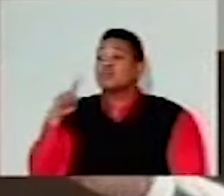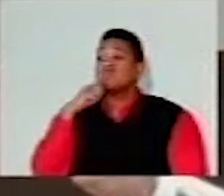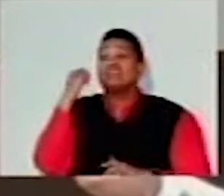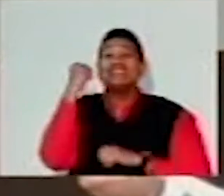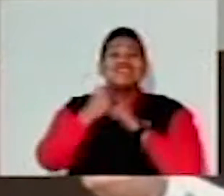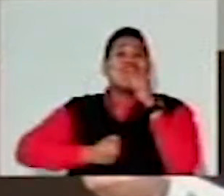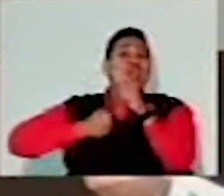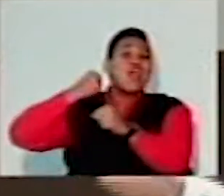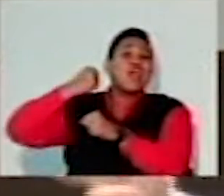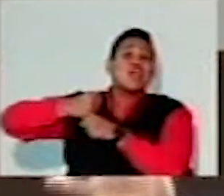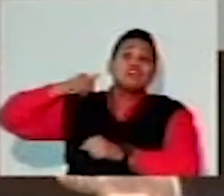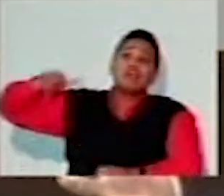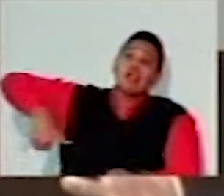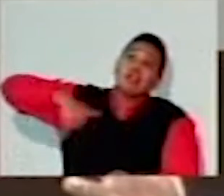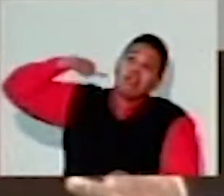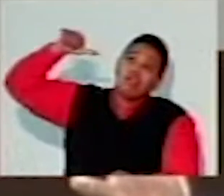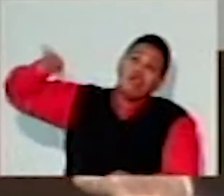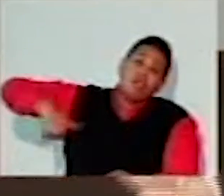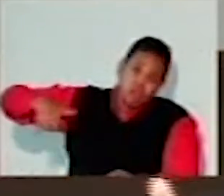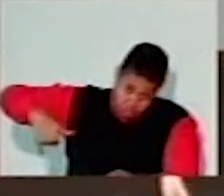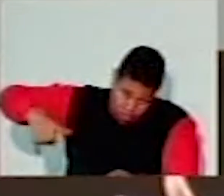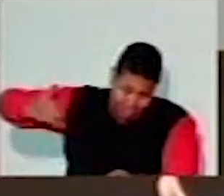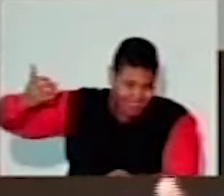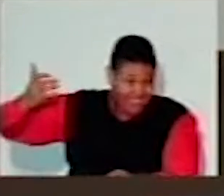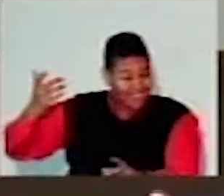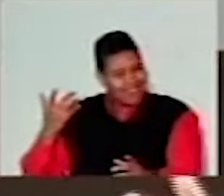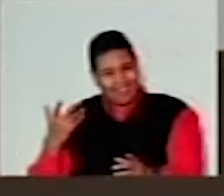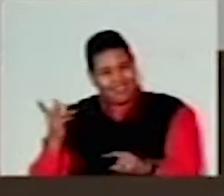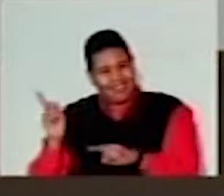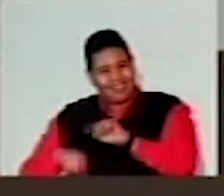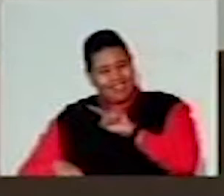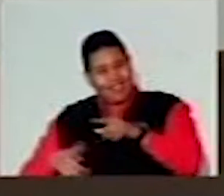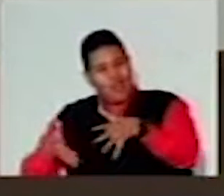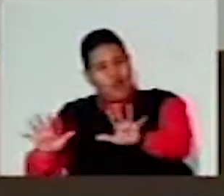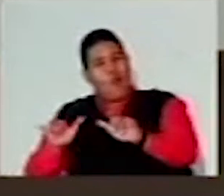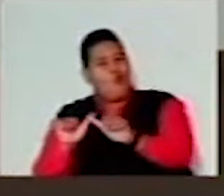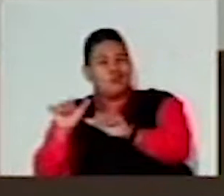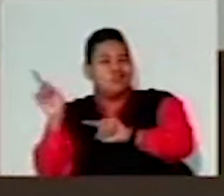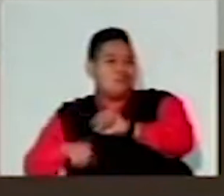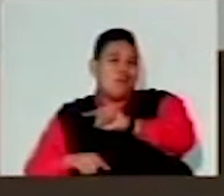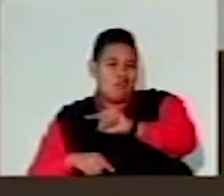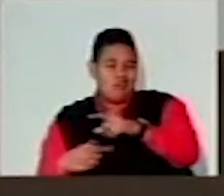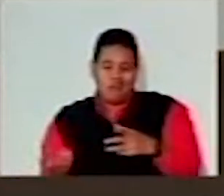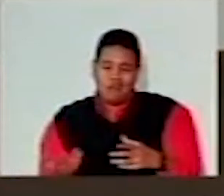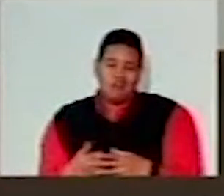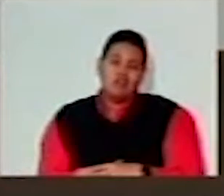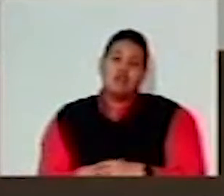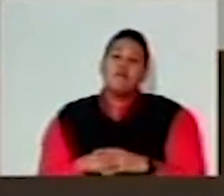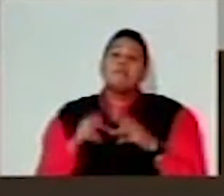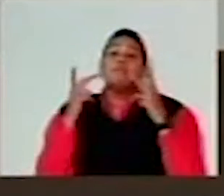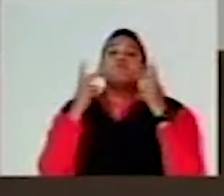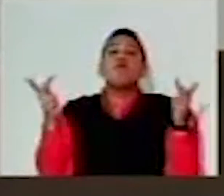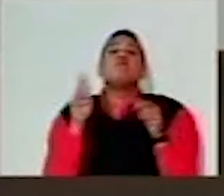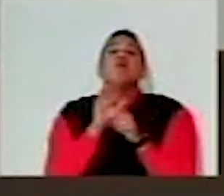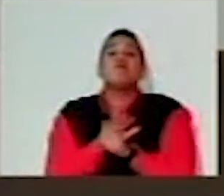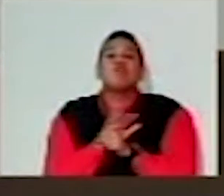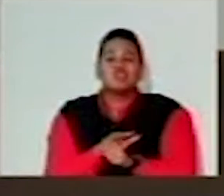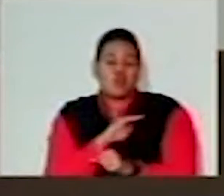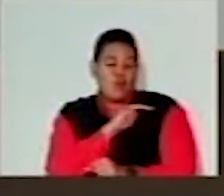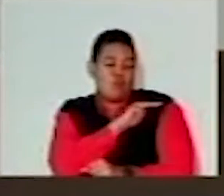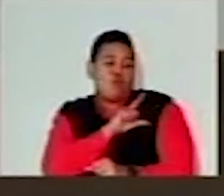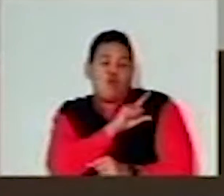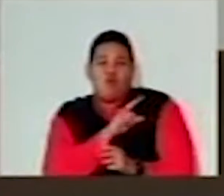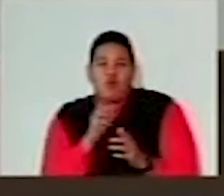years. And that, Mr. Speaker, cannot be allowed to continue. Public pressure, moral